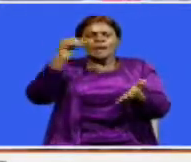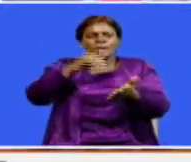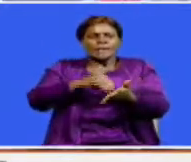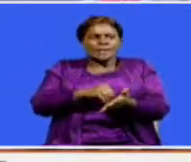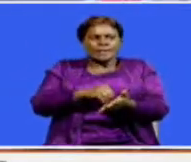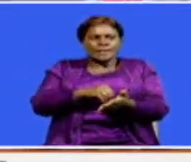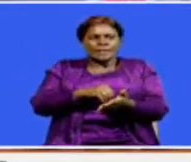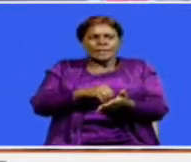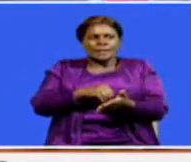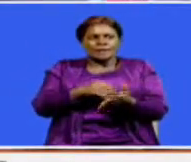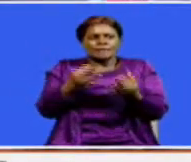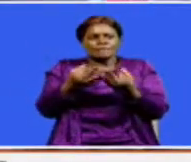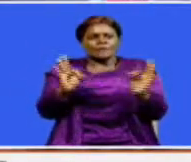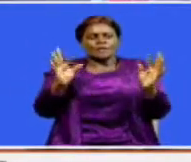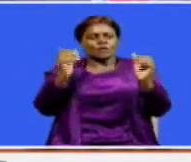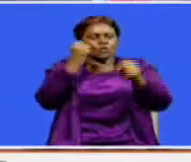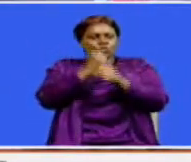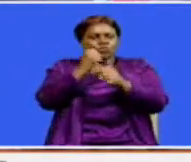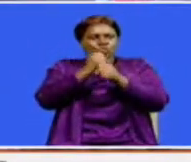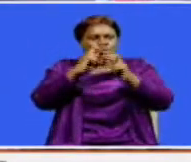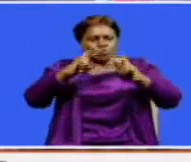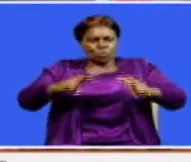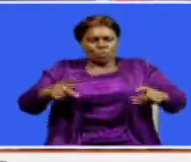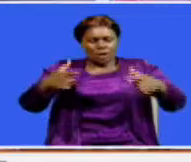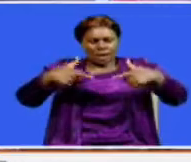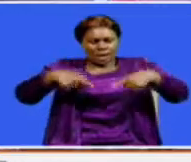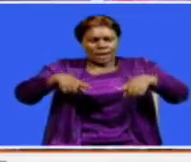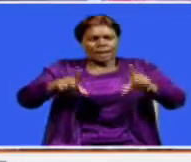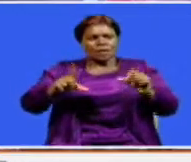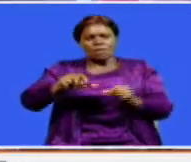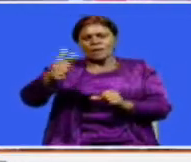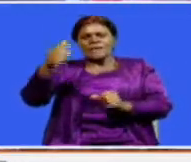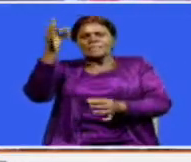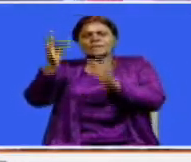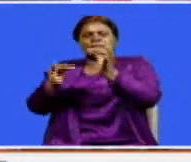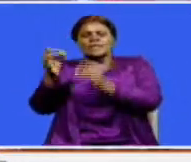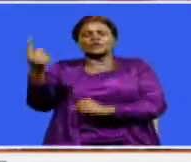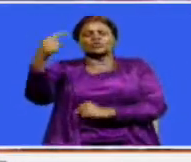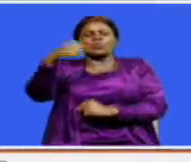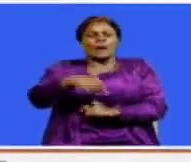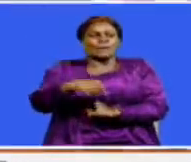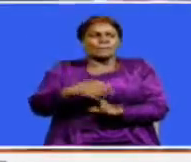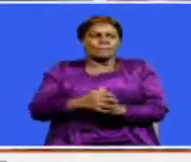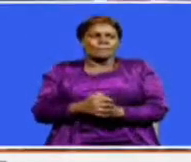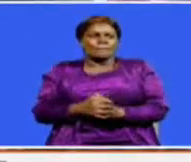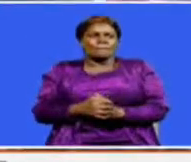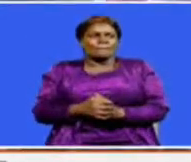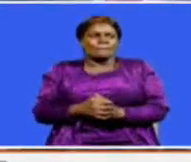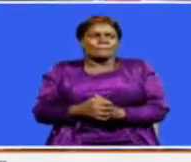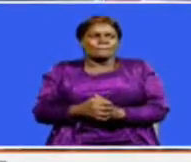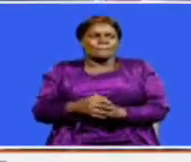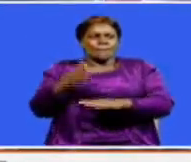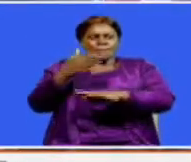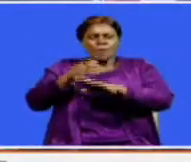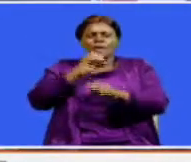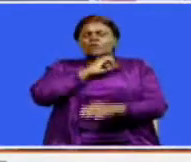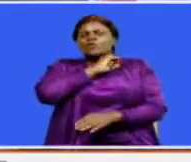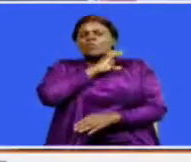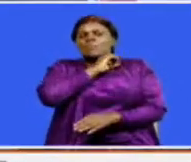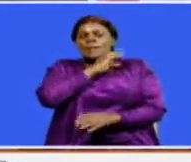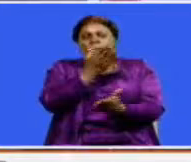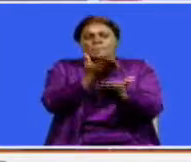she's at liberty to leave the station and just allow another judge to come and proceed. We will be sending a petition to